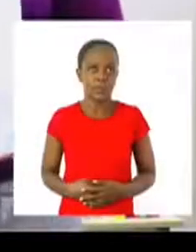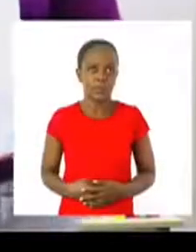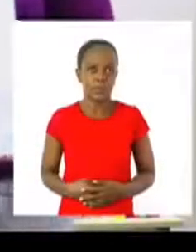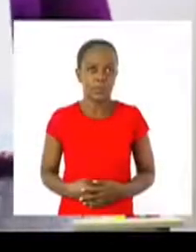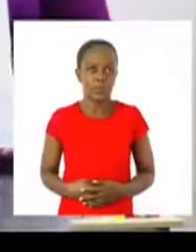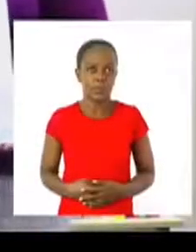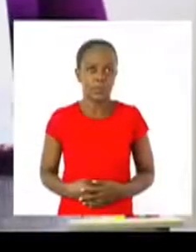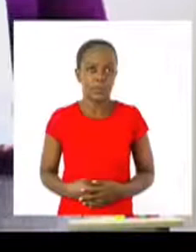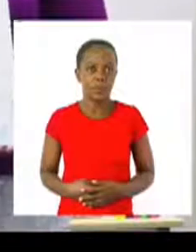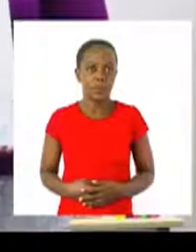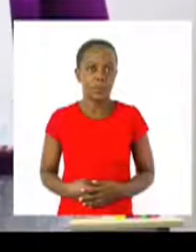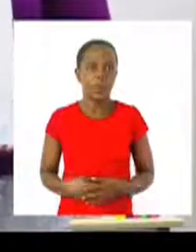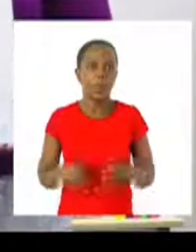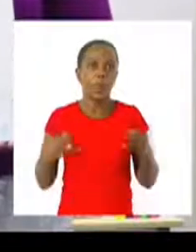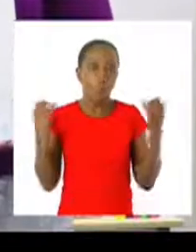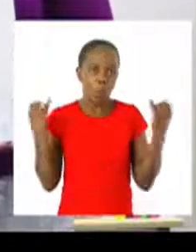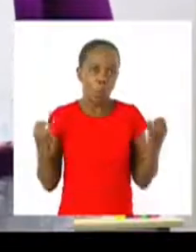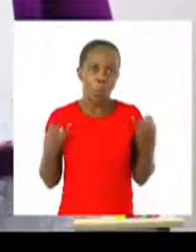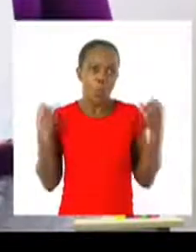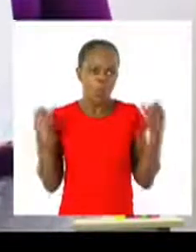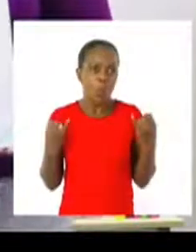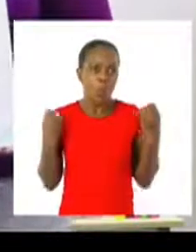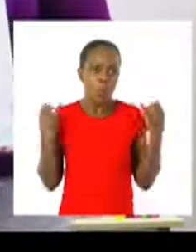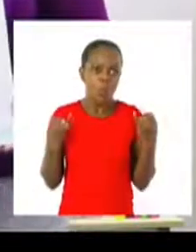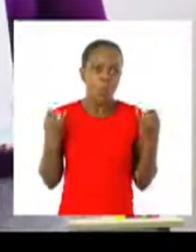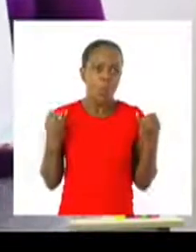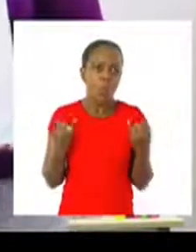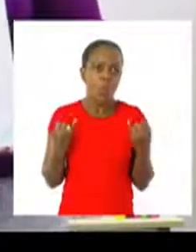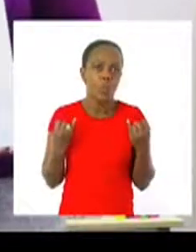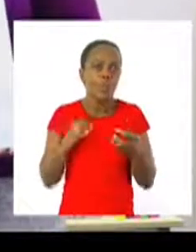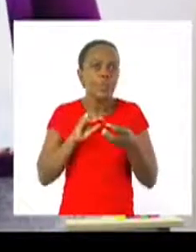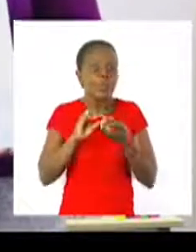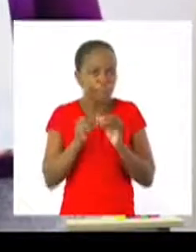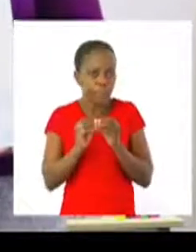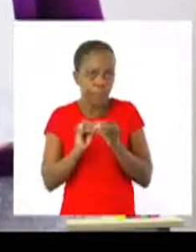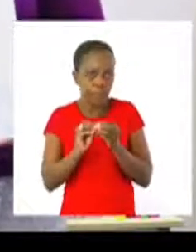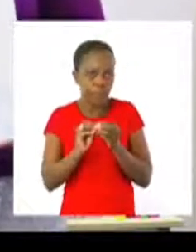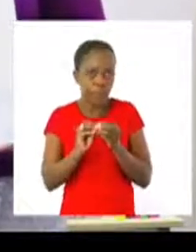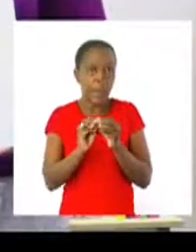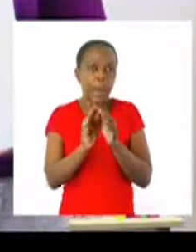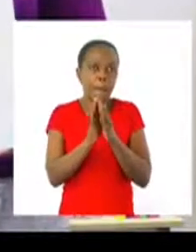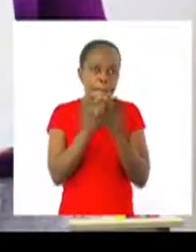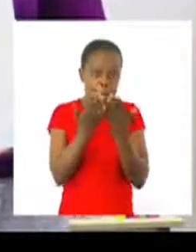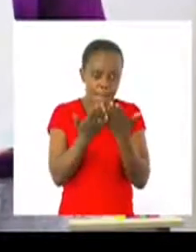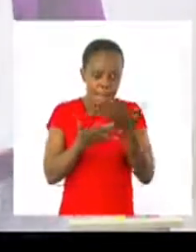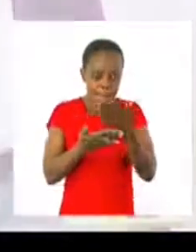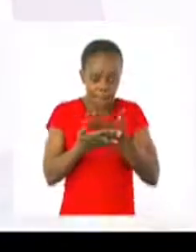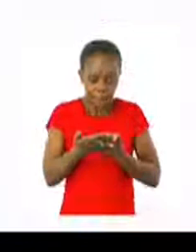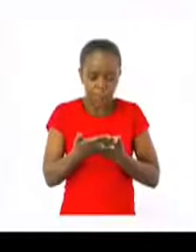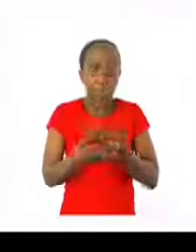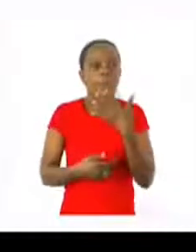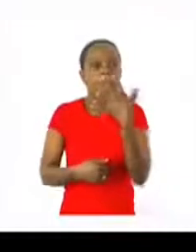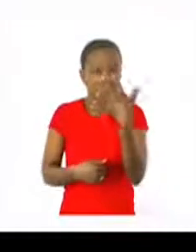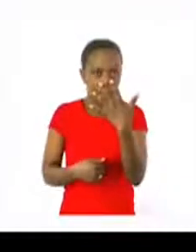Now we're going to have fun with numbers on page 5.